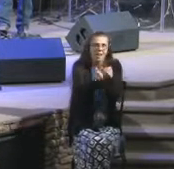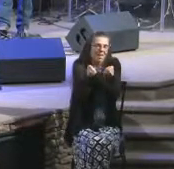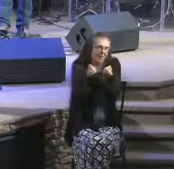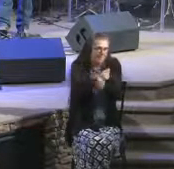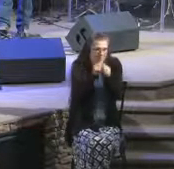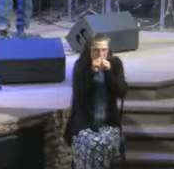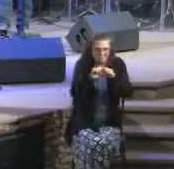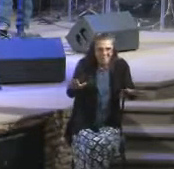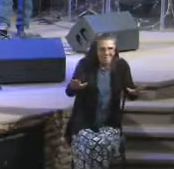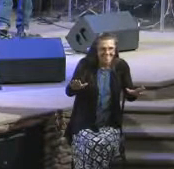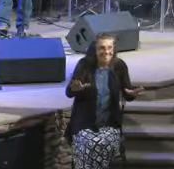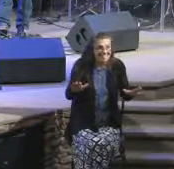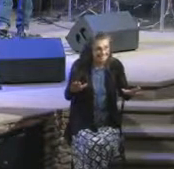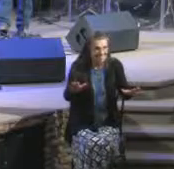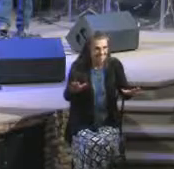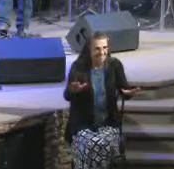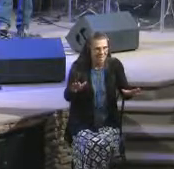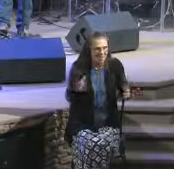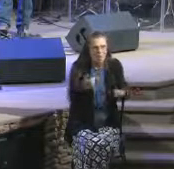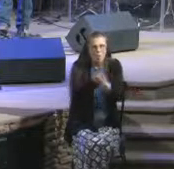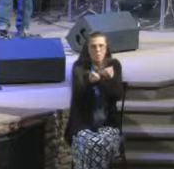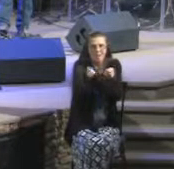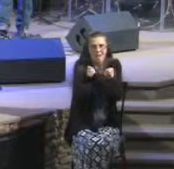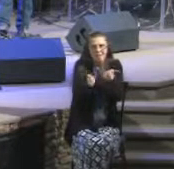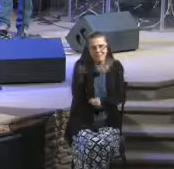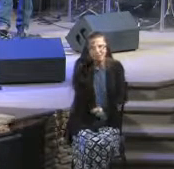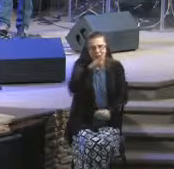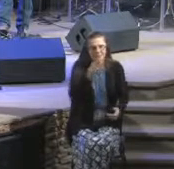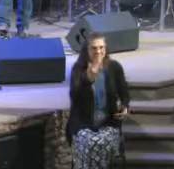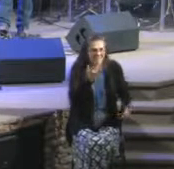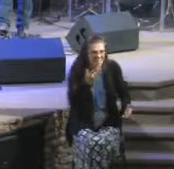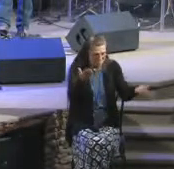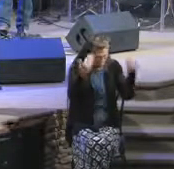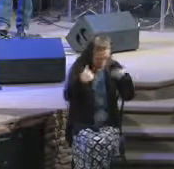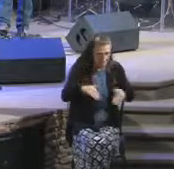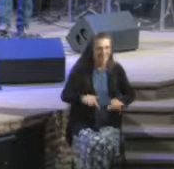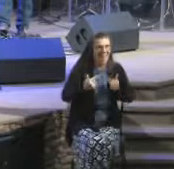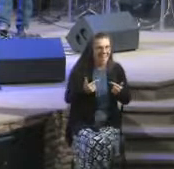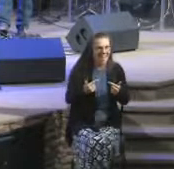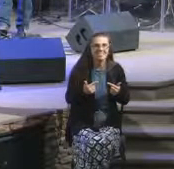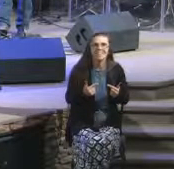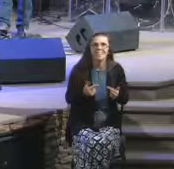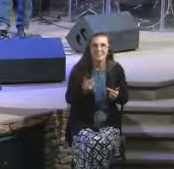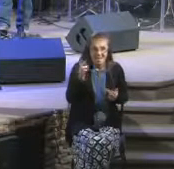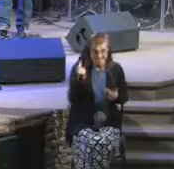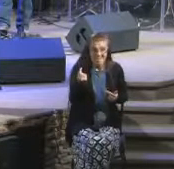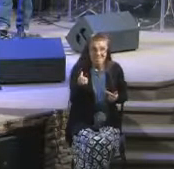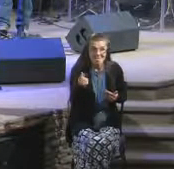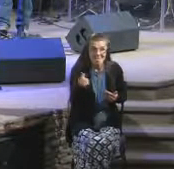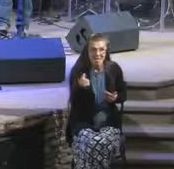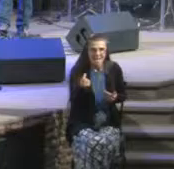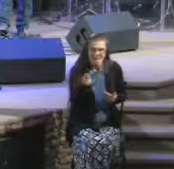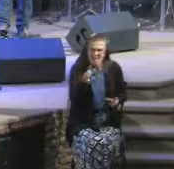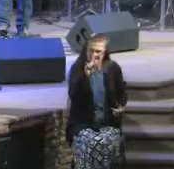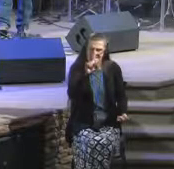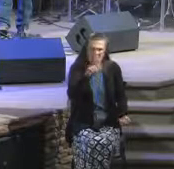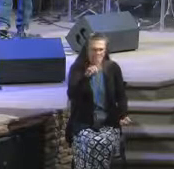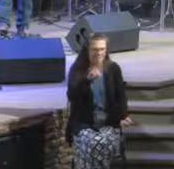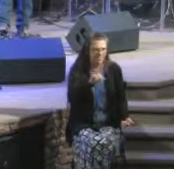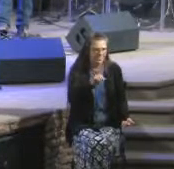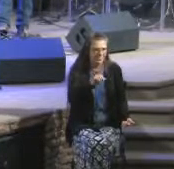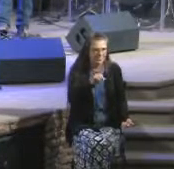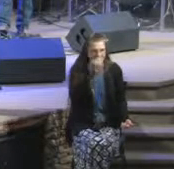be blessed. We all love for God to give us favor and blessing in our lives. And He does that. He's faithful to do that. How many knows? How